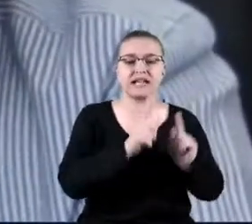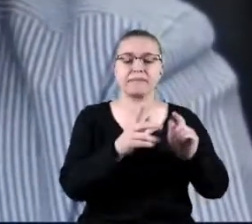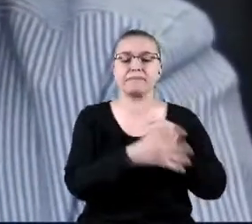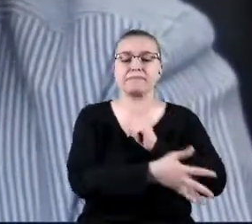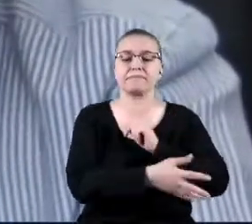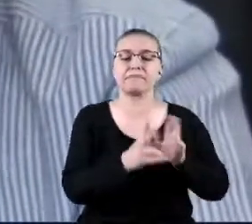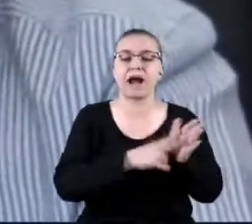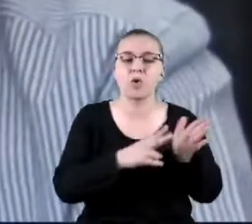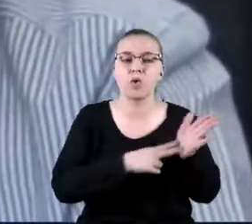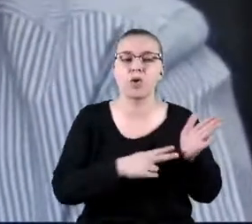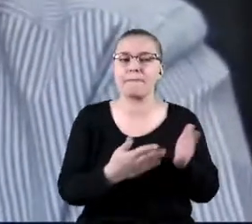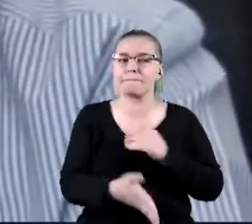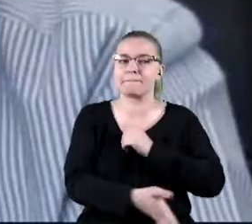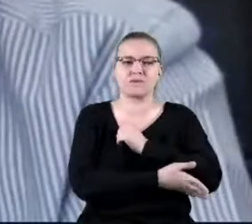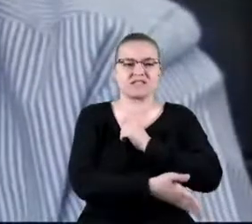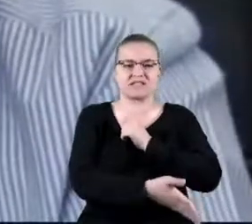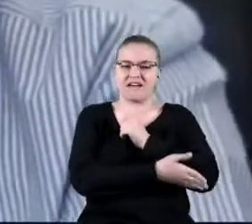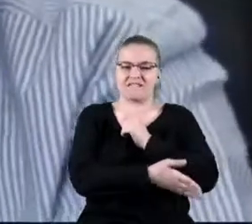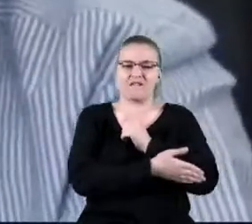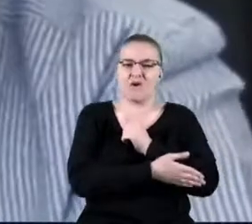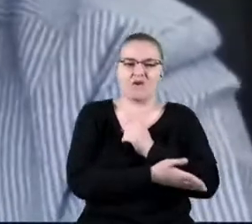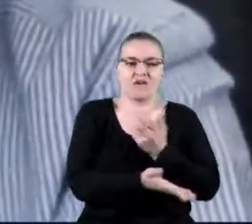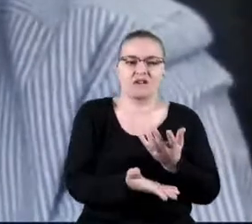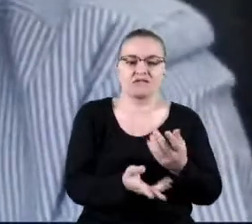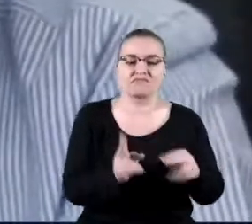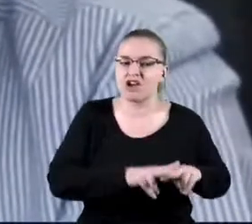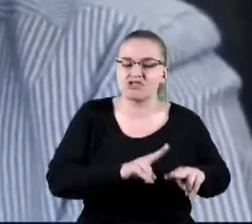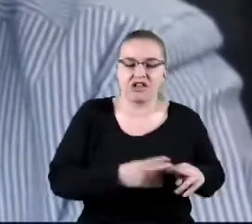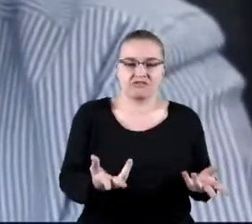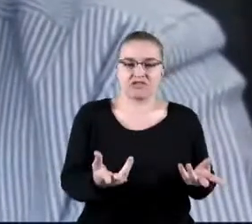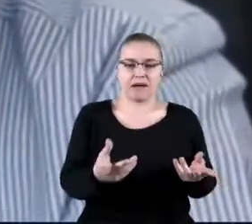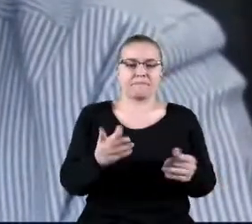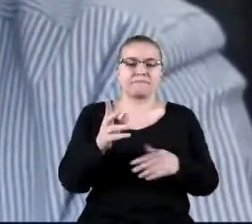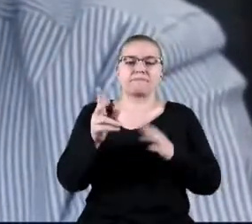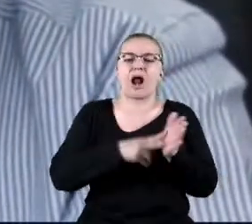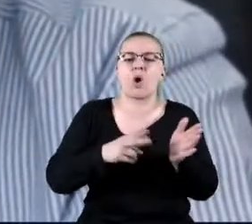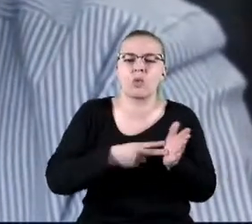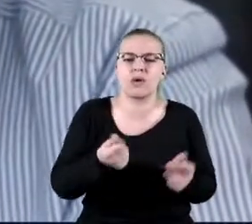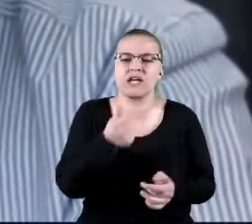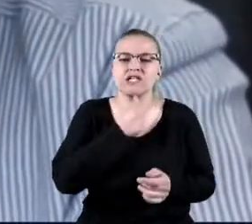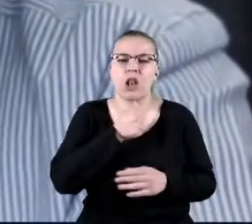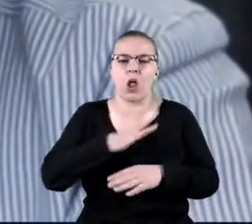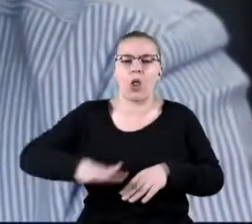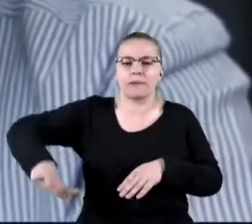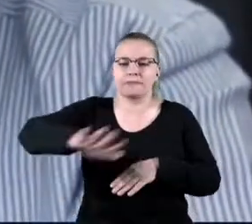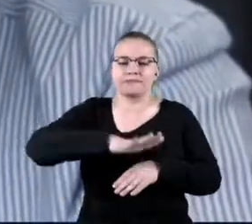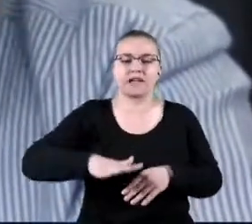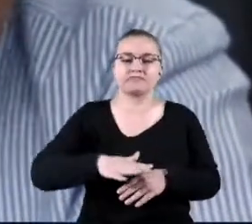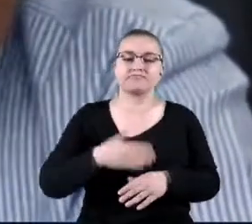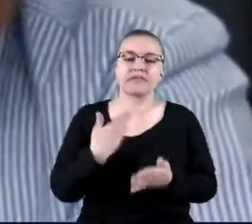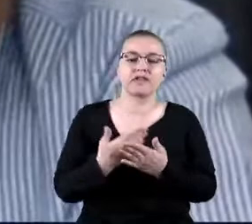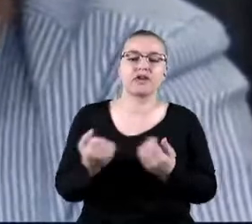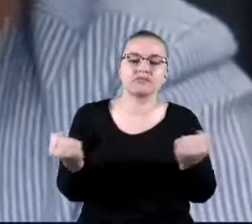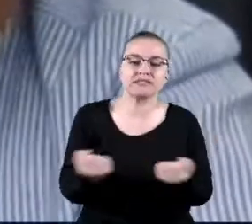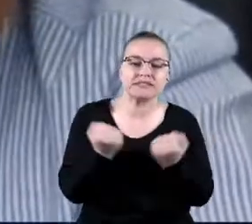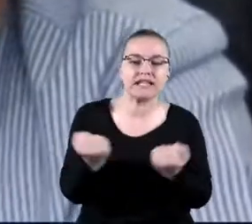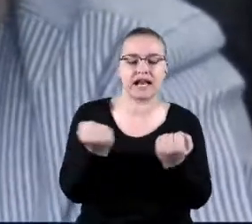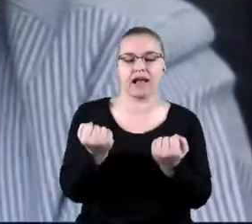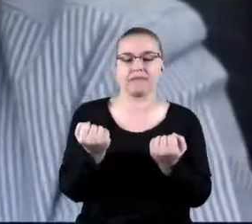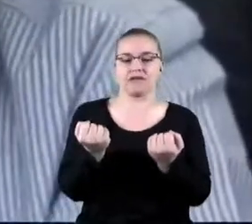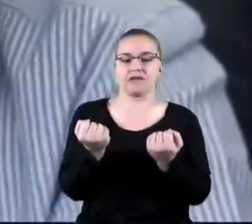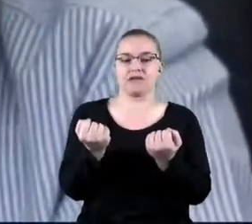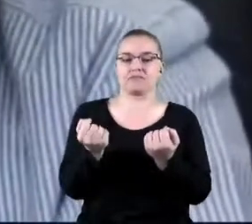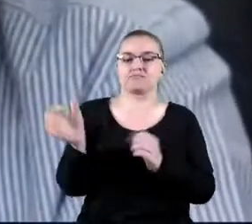poor people have been created in a more chaotic manner, and sometimes they're lacking